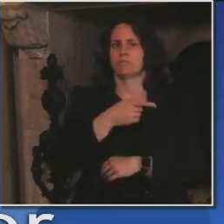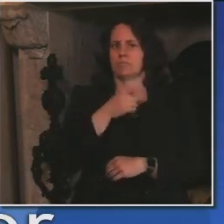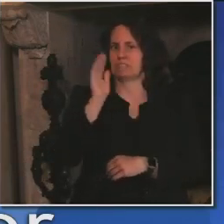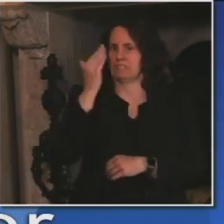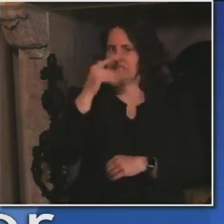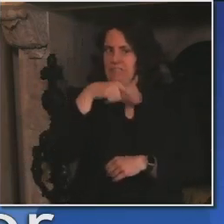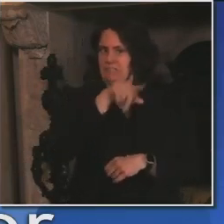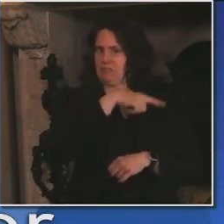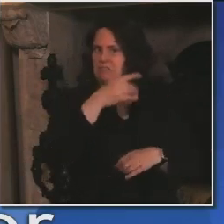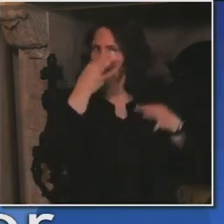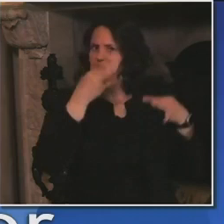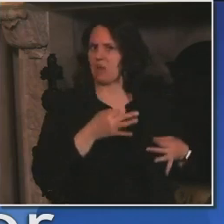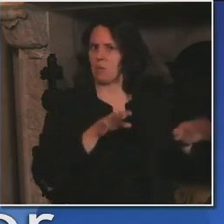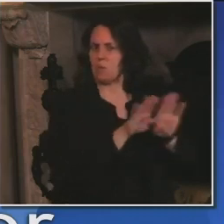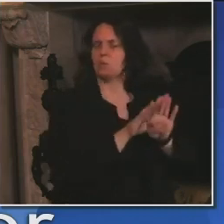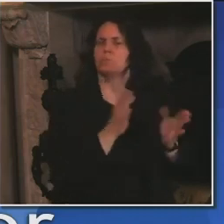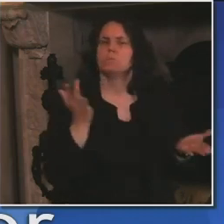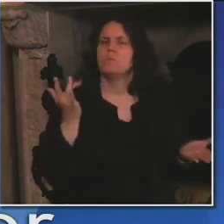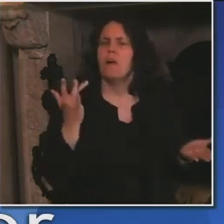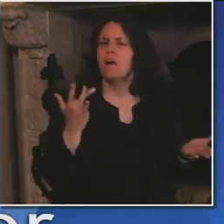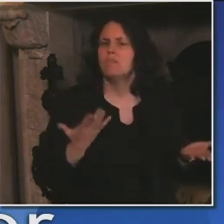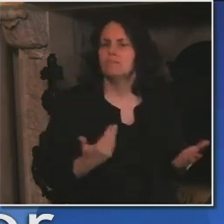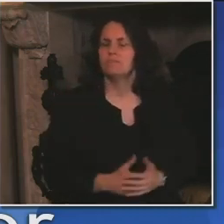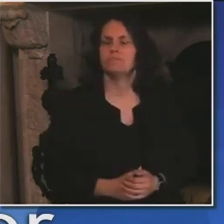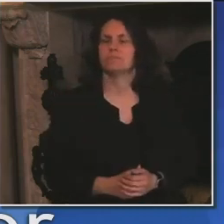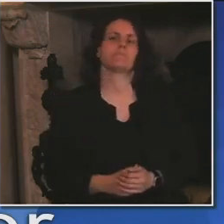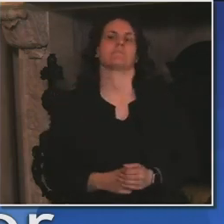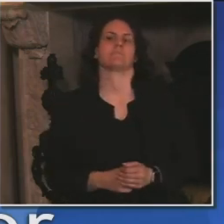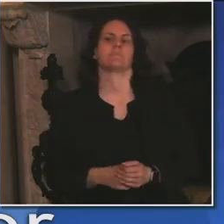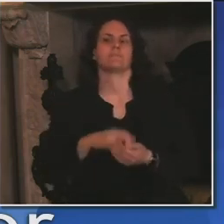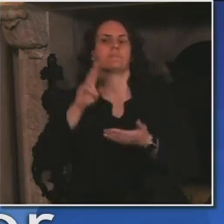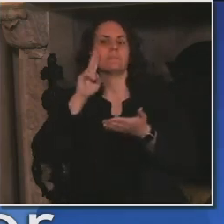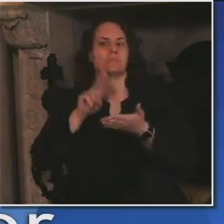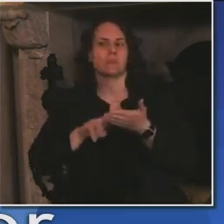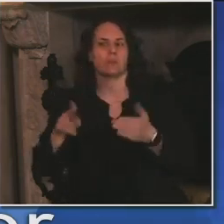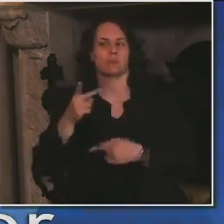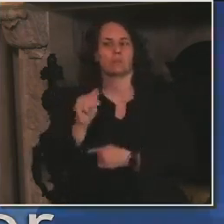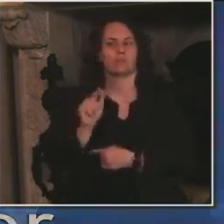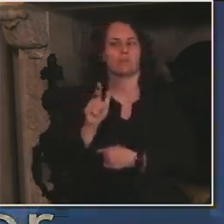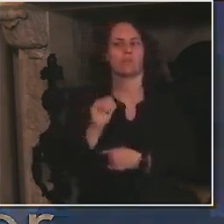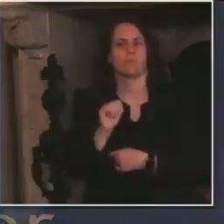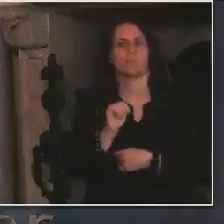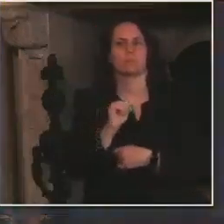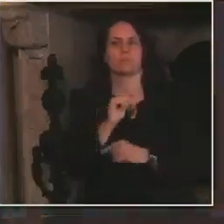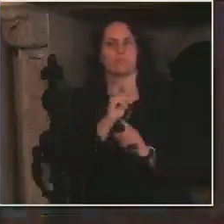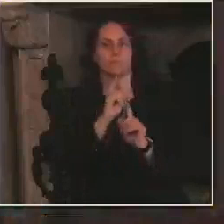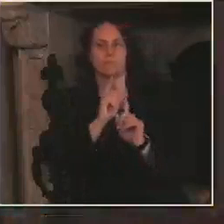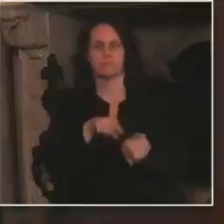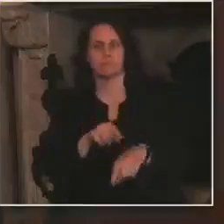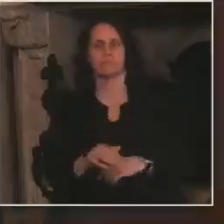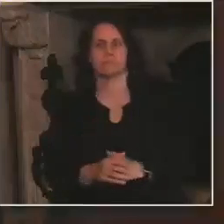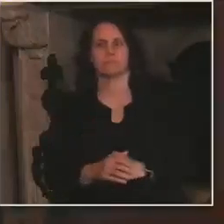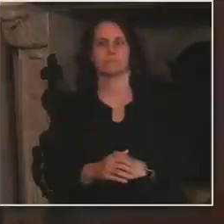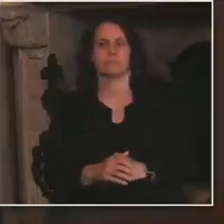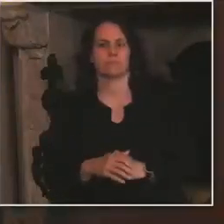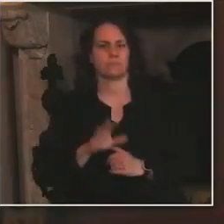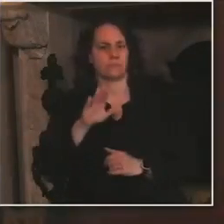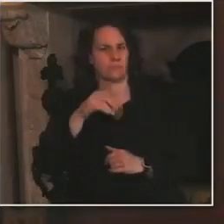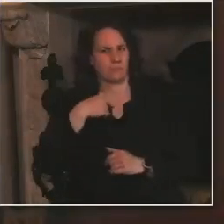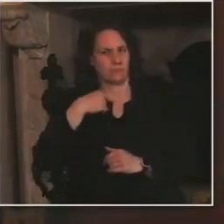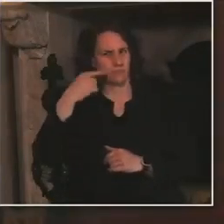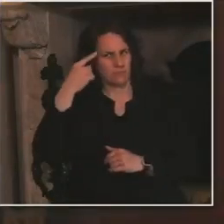I think they're talking about the CDC person, probably, right? It could have been. We can get information precisely who it was and